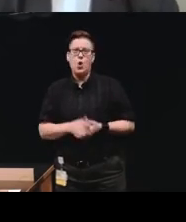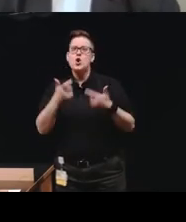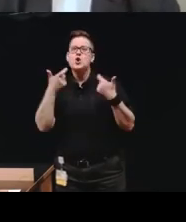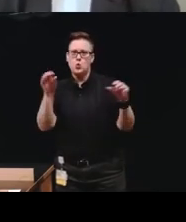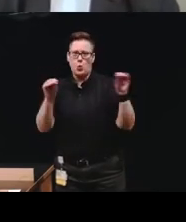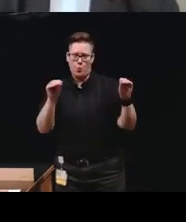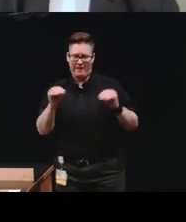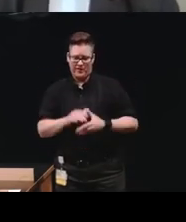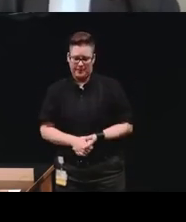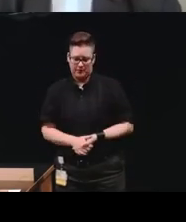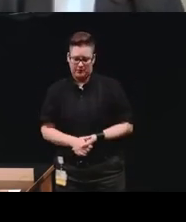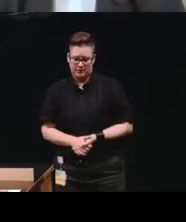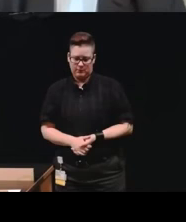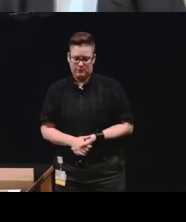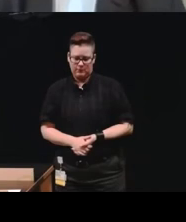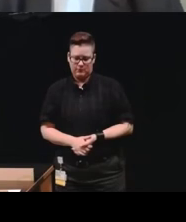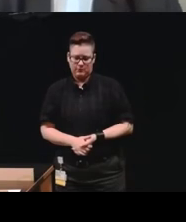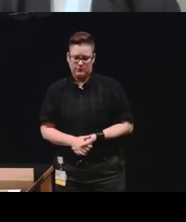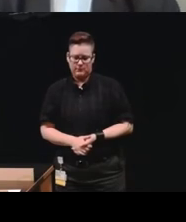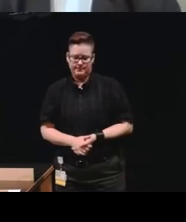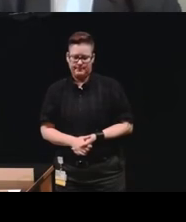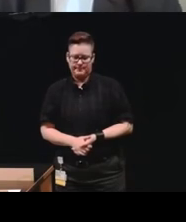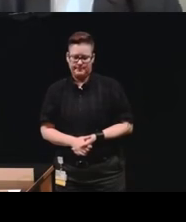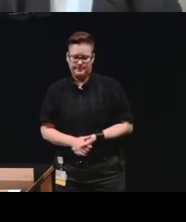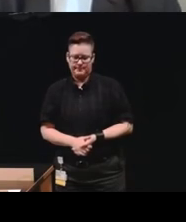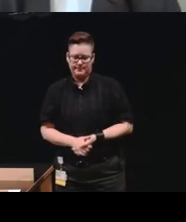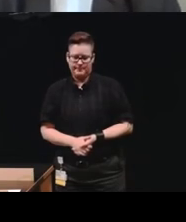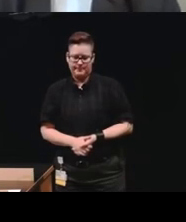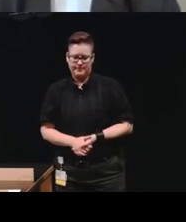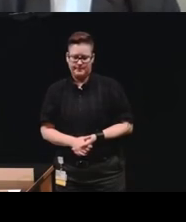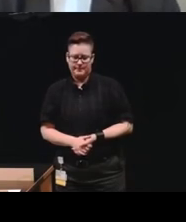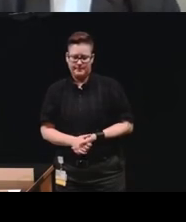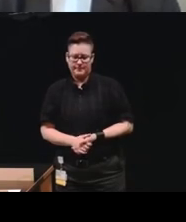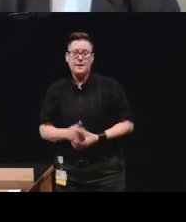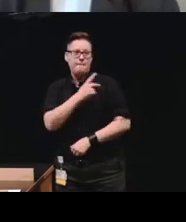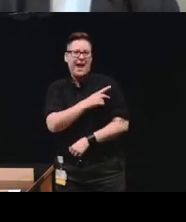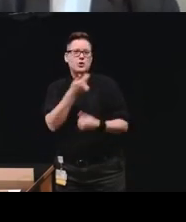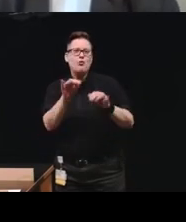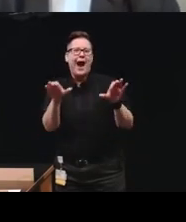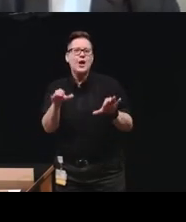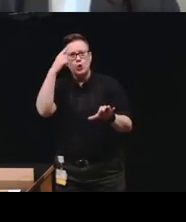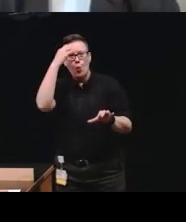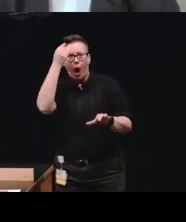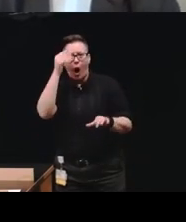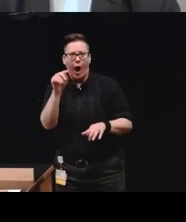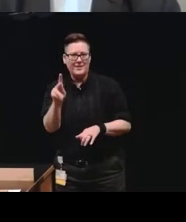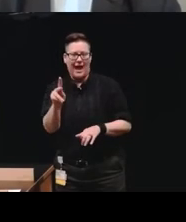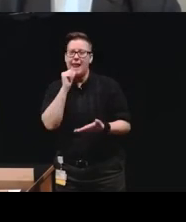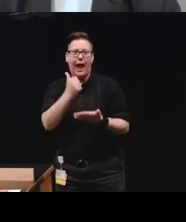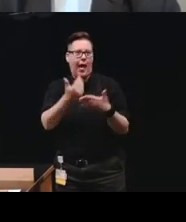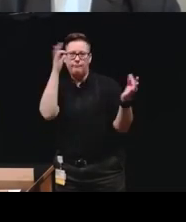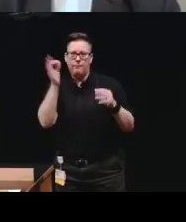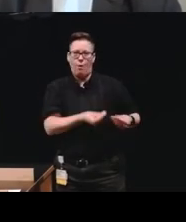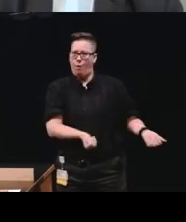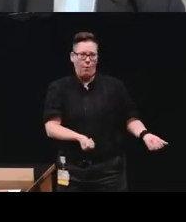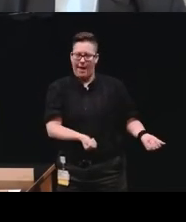tremor. The patient is engaging in a cognitive task. That's not a helpful distraction in this particular